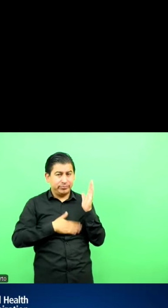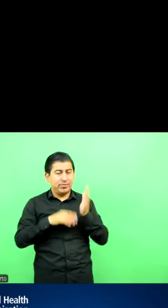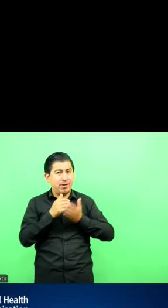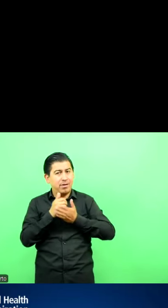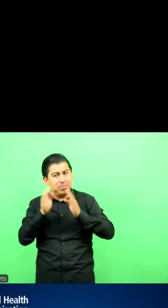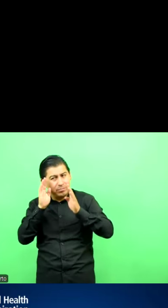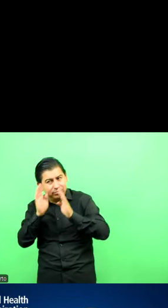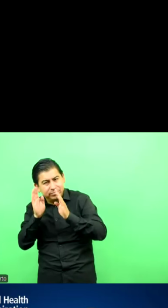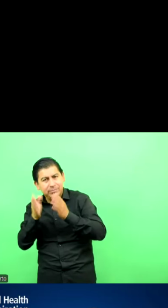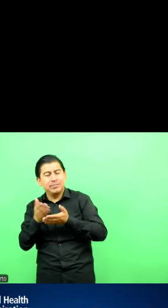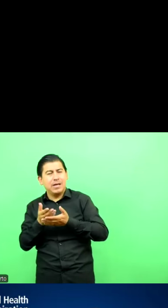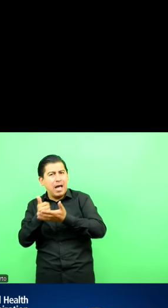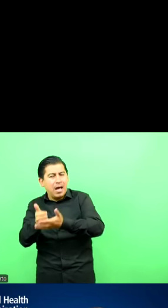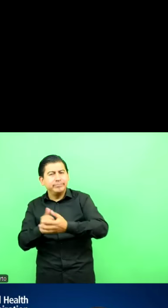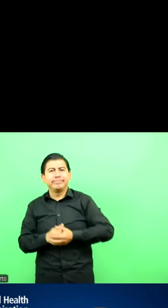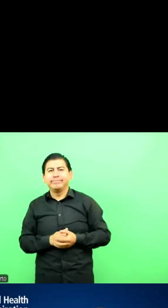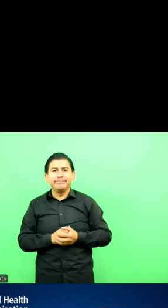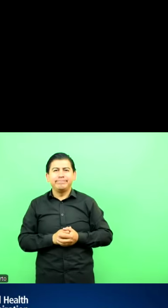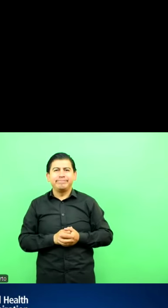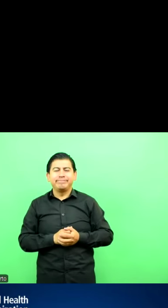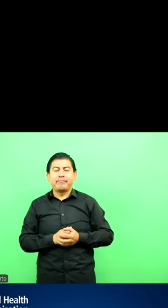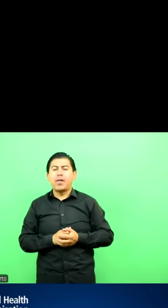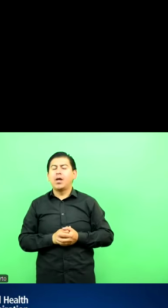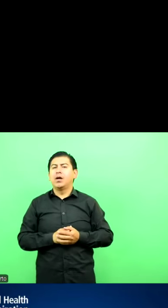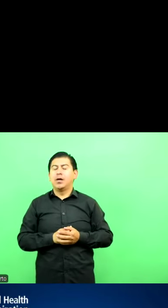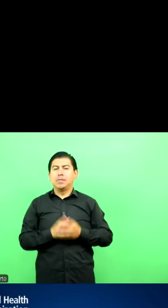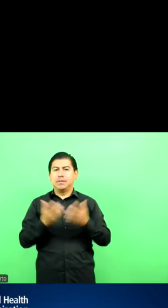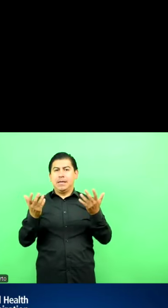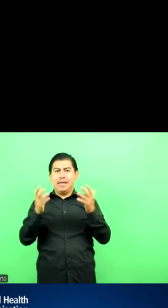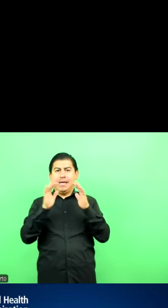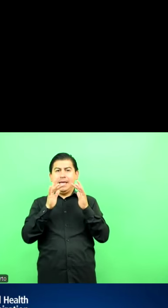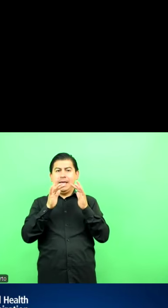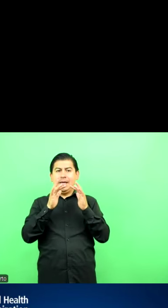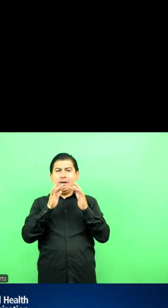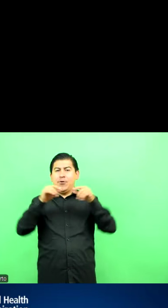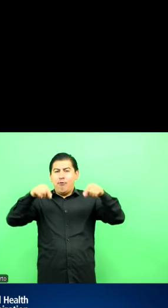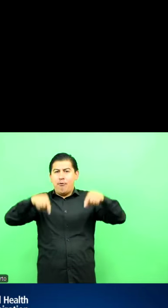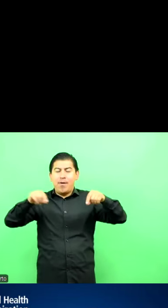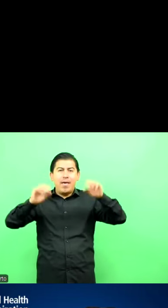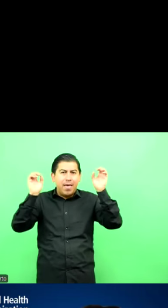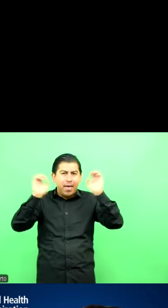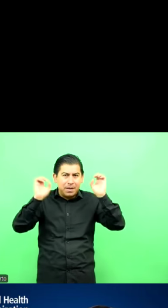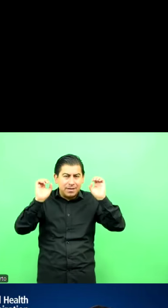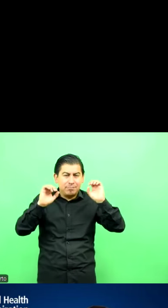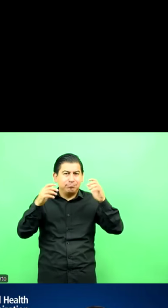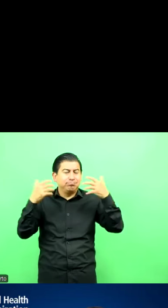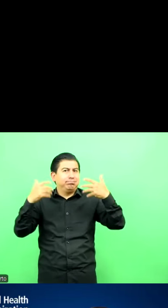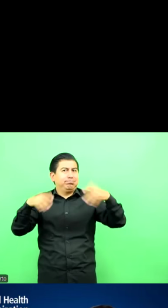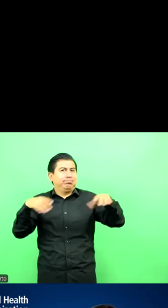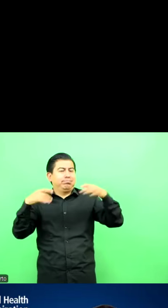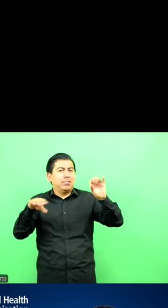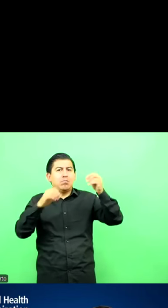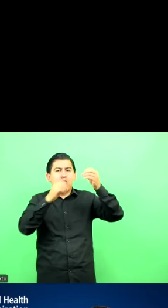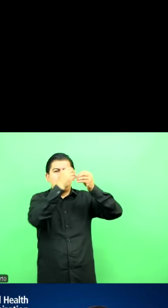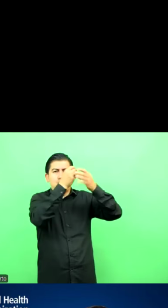emergencies, concurrent emergencies, nature of emergencies from different perspectives, it is equally important to focus